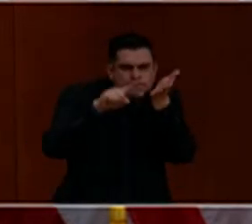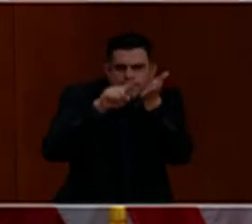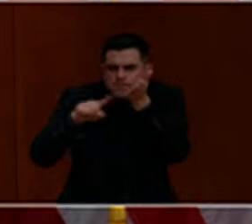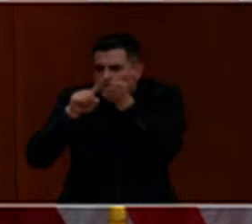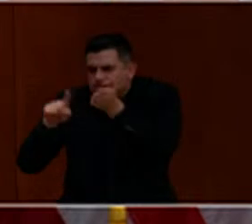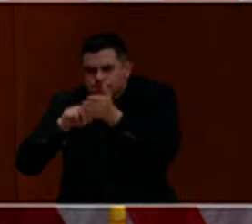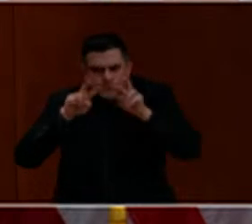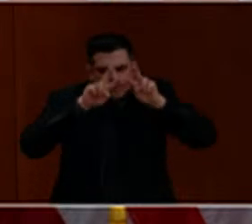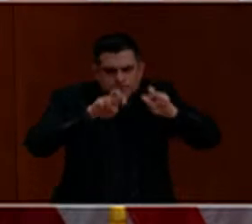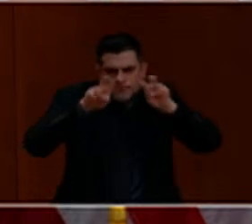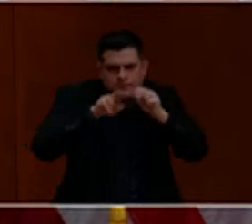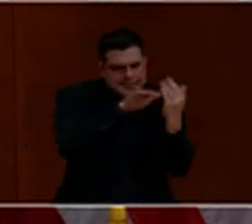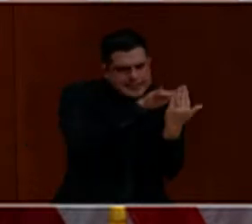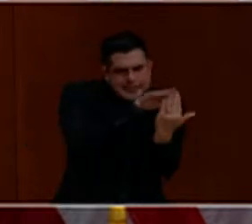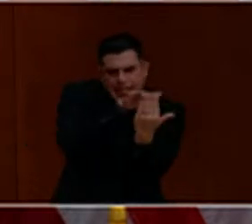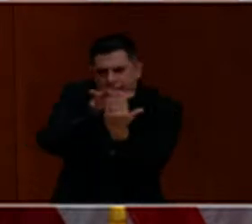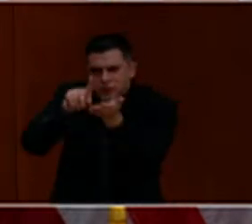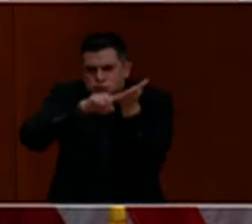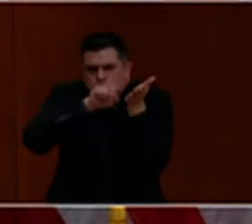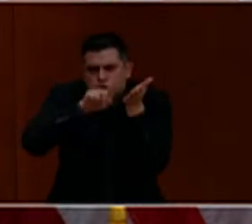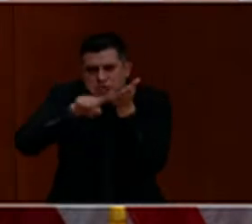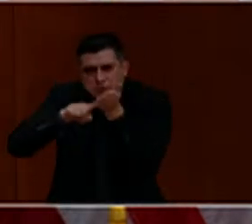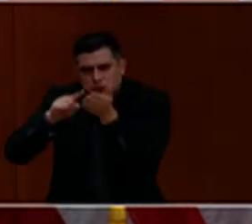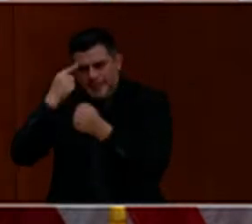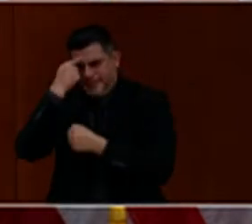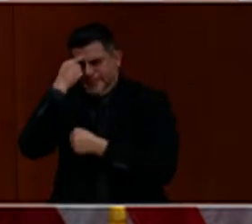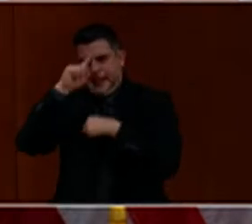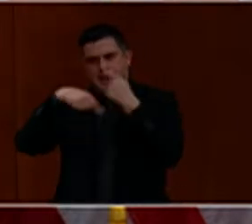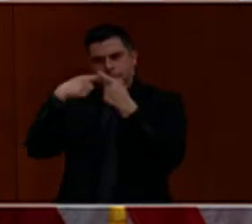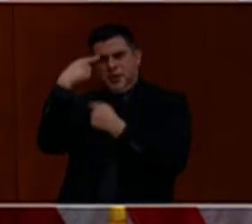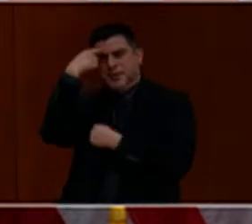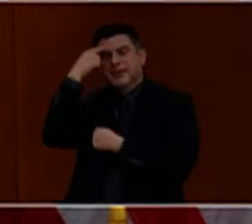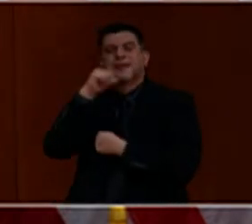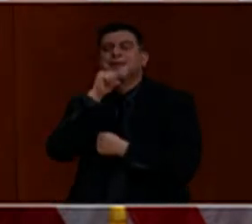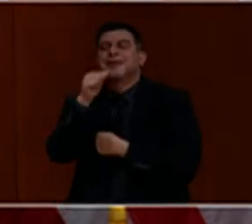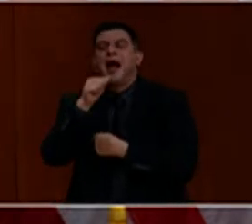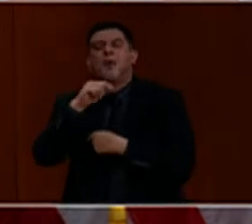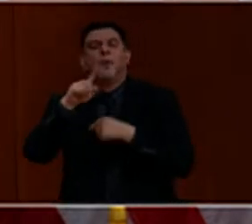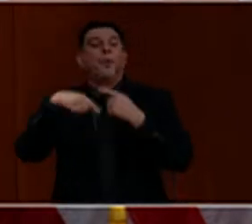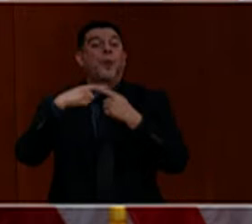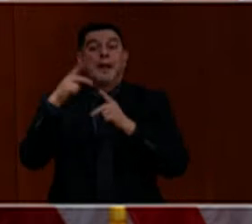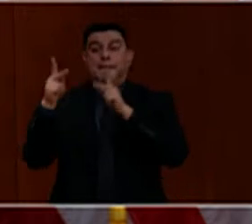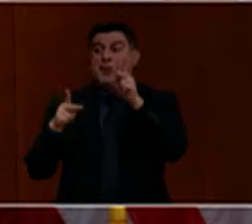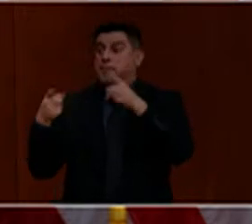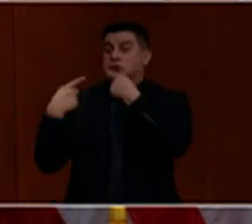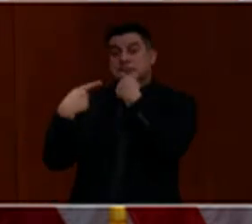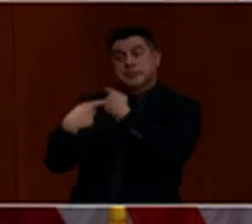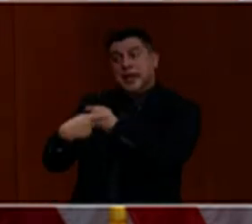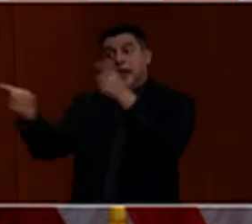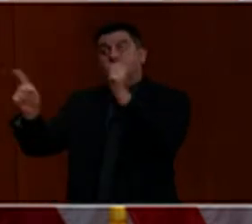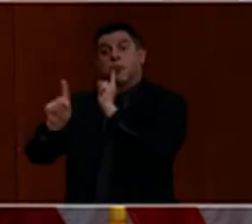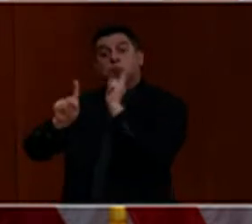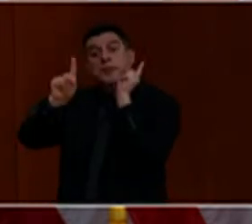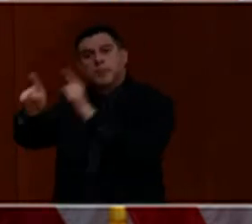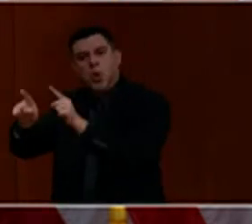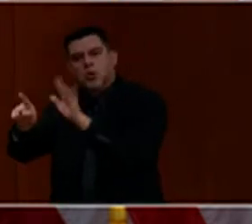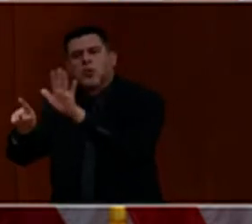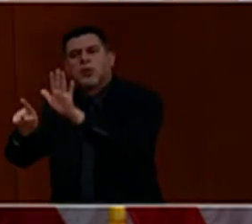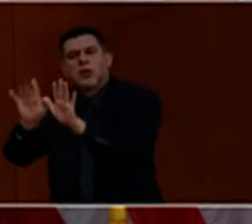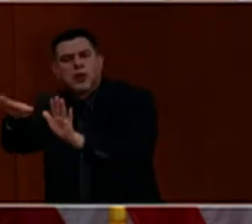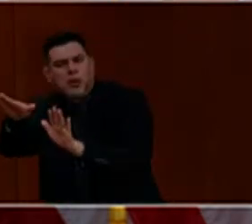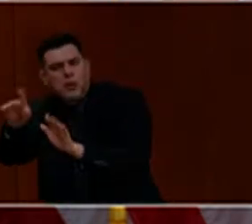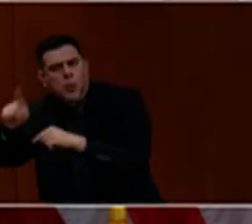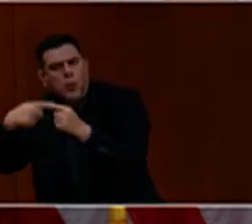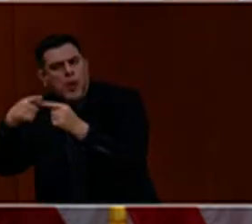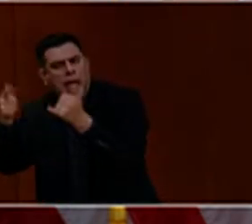really got to look at when it's occurring, not when it's reported. We'll have people that'll report these things. Some of these medical examiners that'll